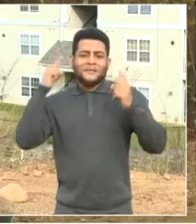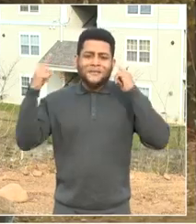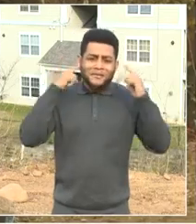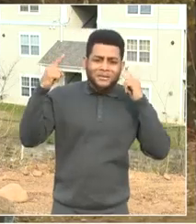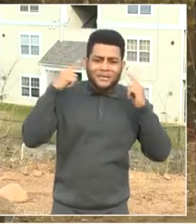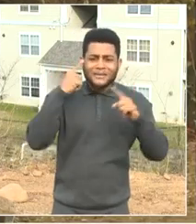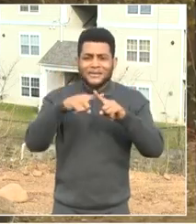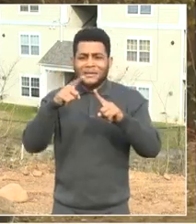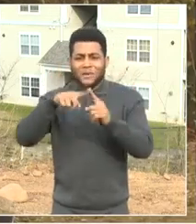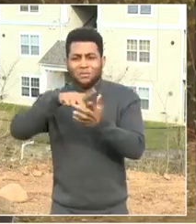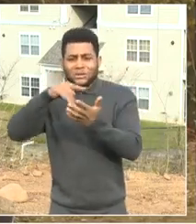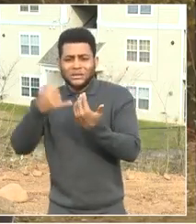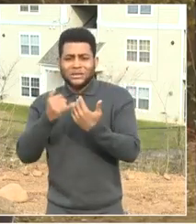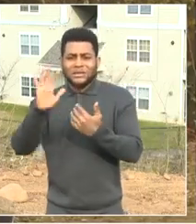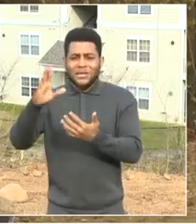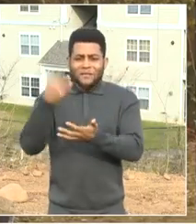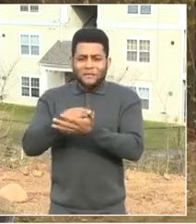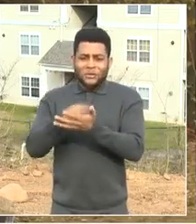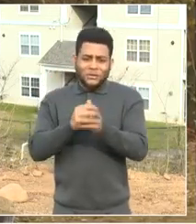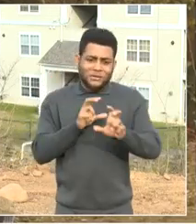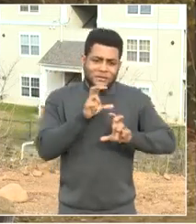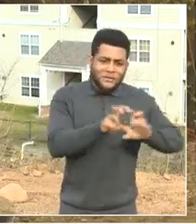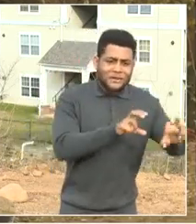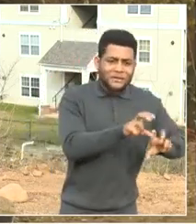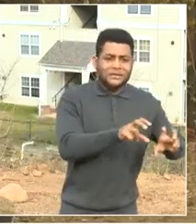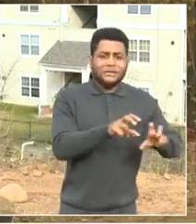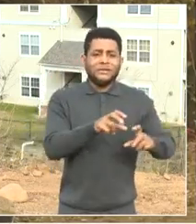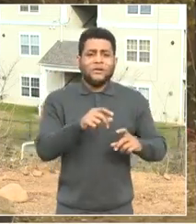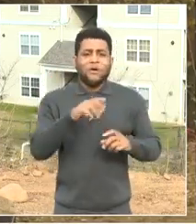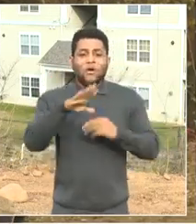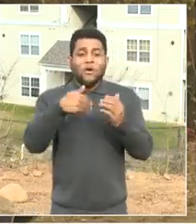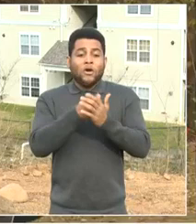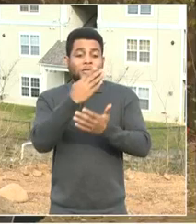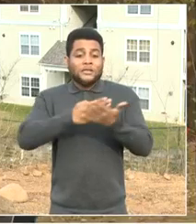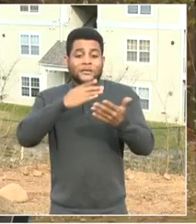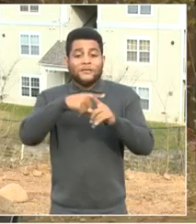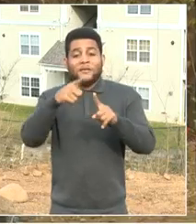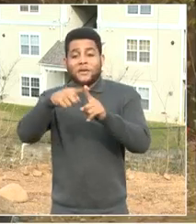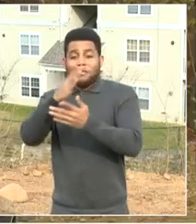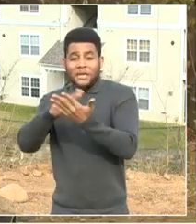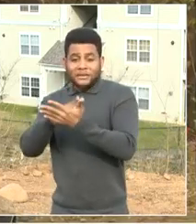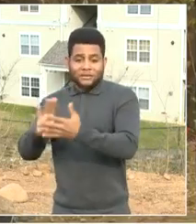all the pieces together is difficult. So when we look for partners, we